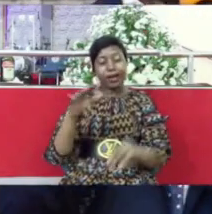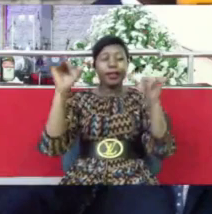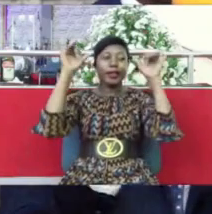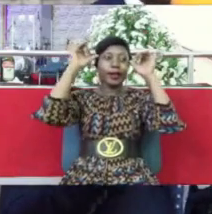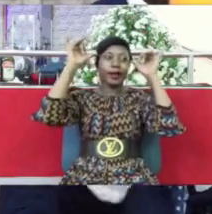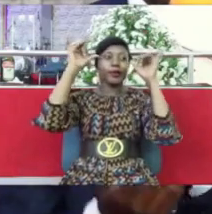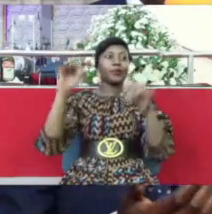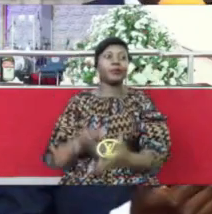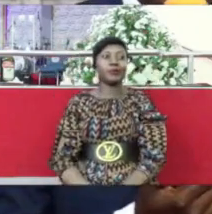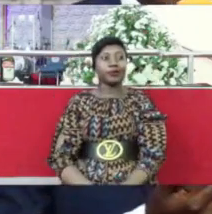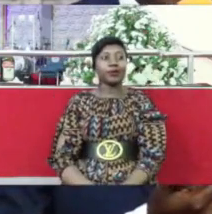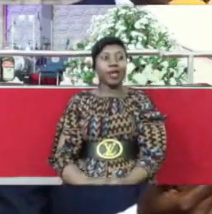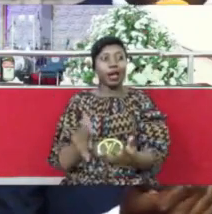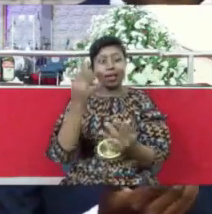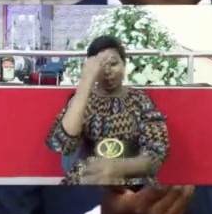more.